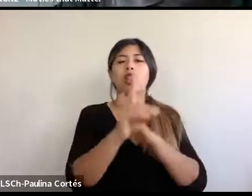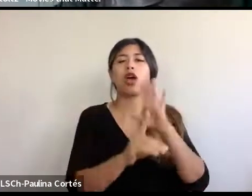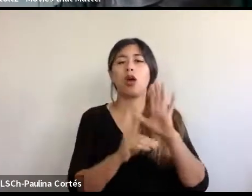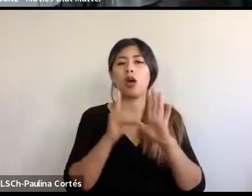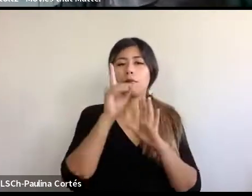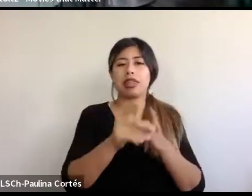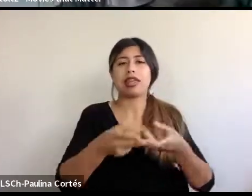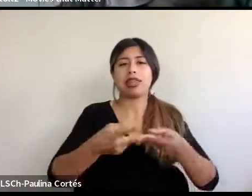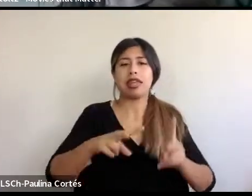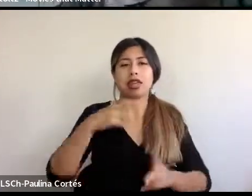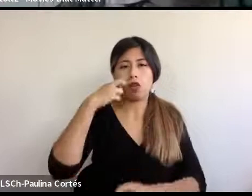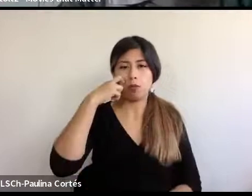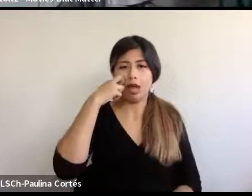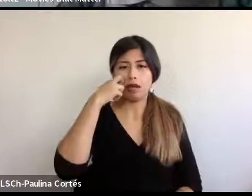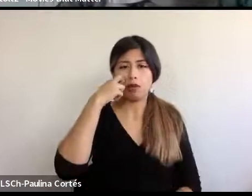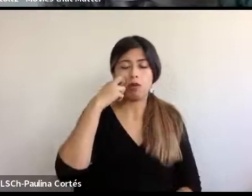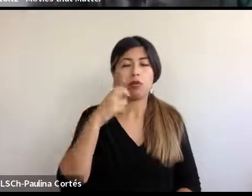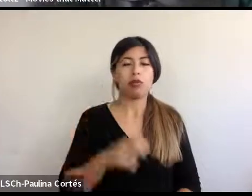fiction films, right?